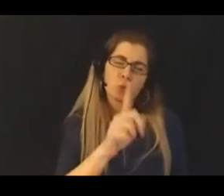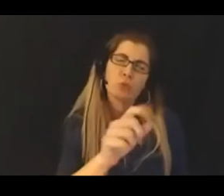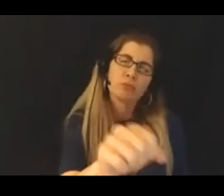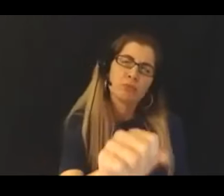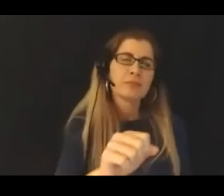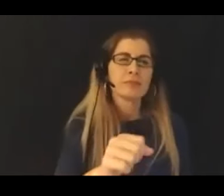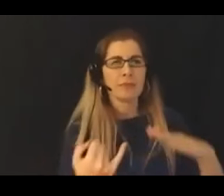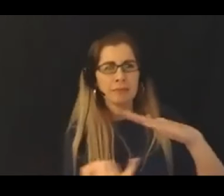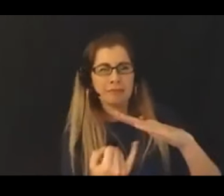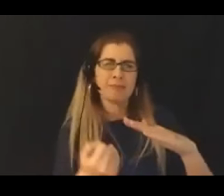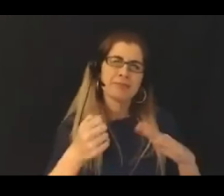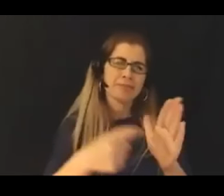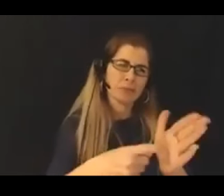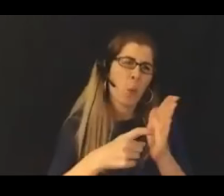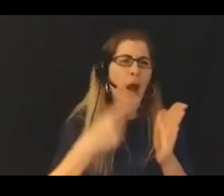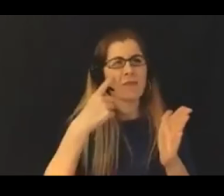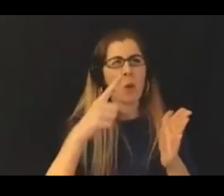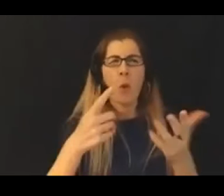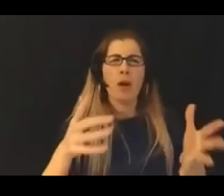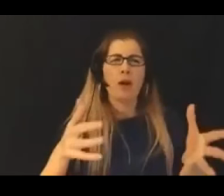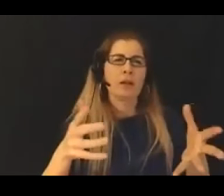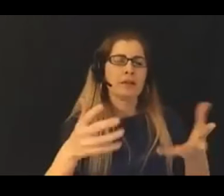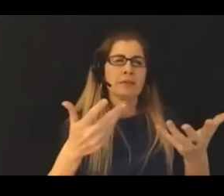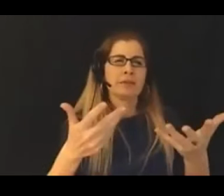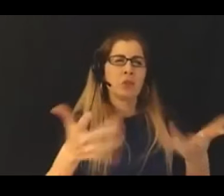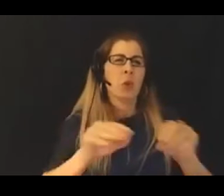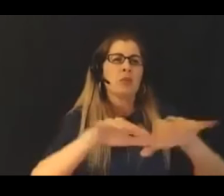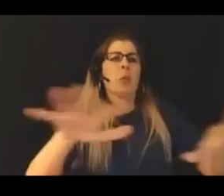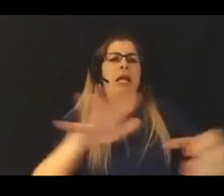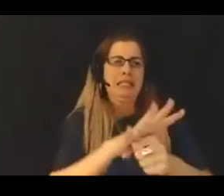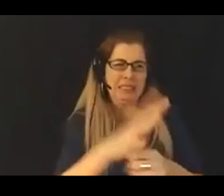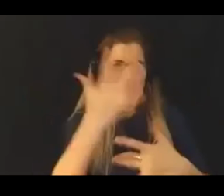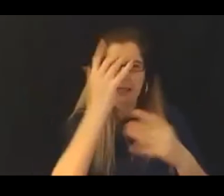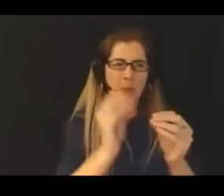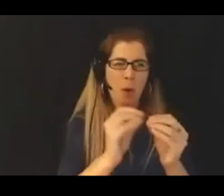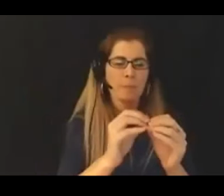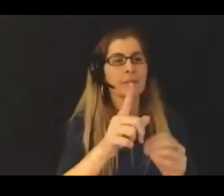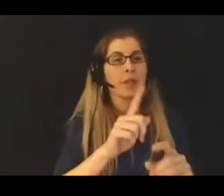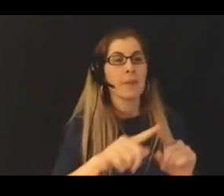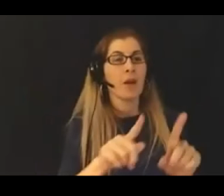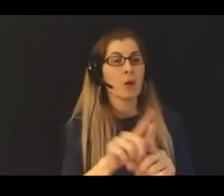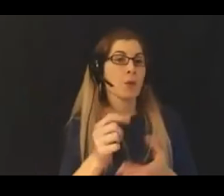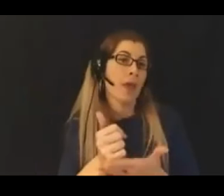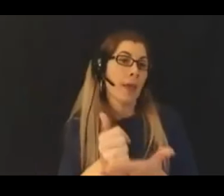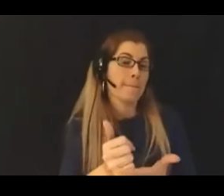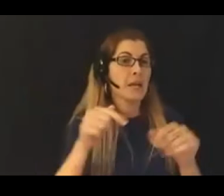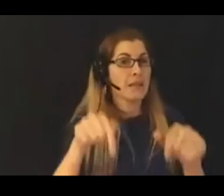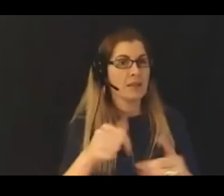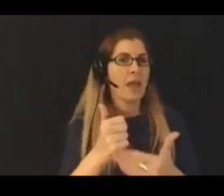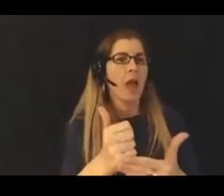of COVID-19. Coping with stress in a healthy way will make you, the people you care about, and your community